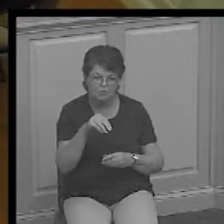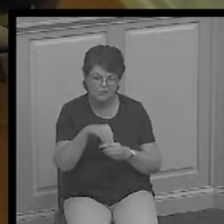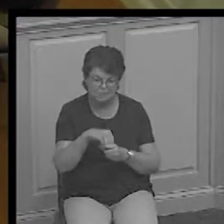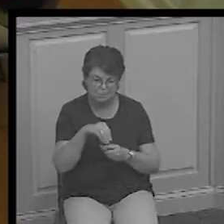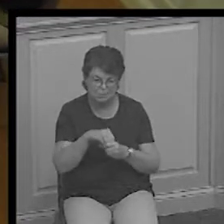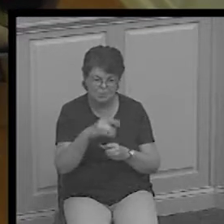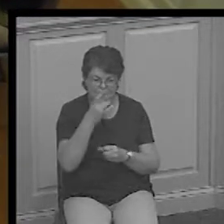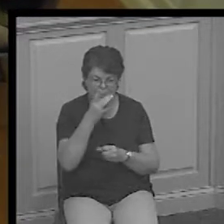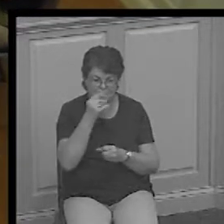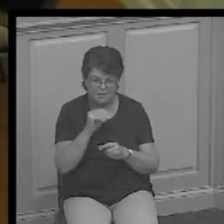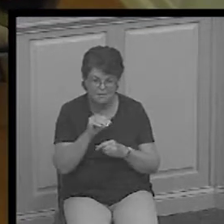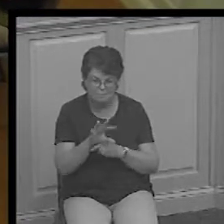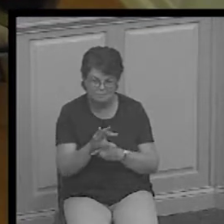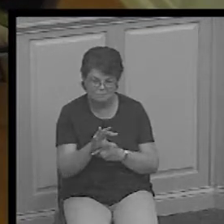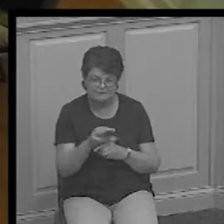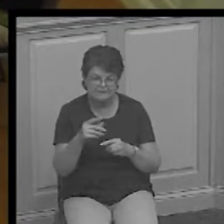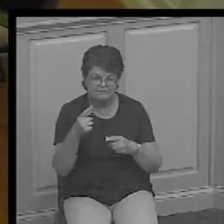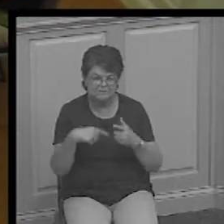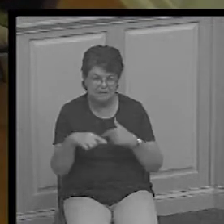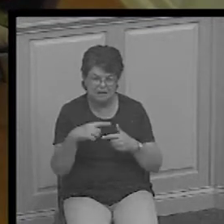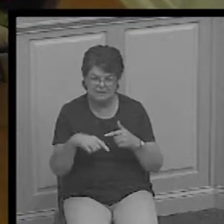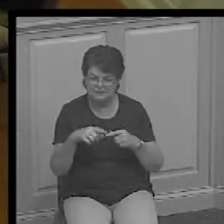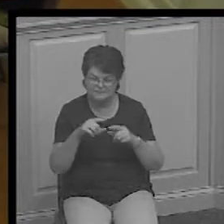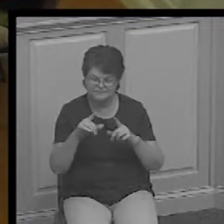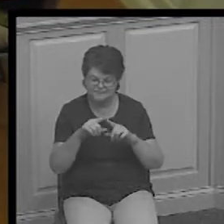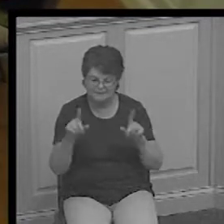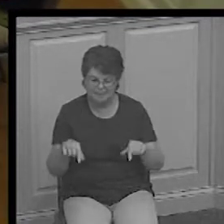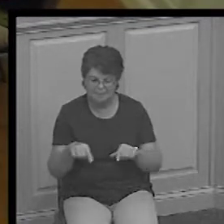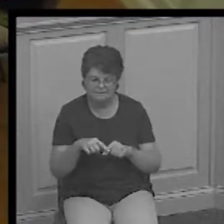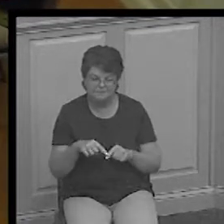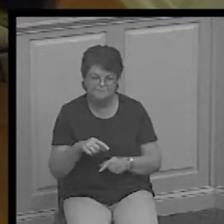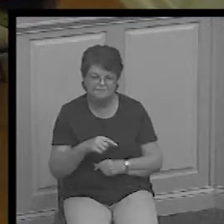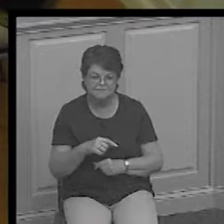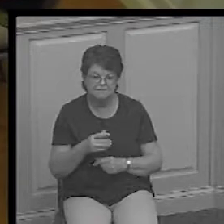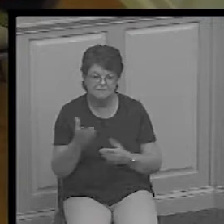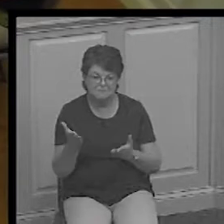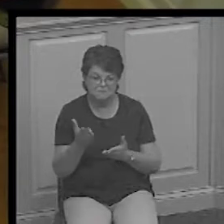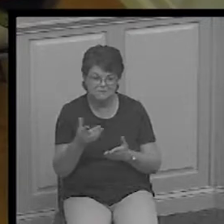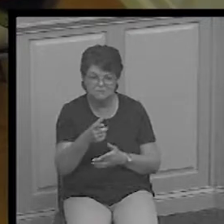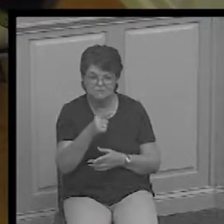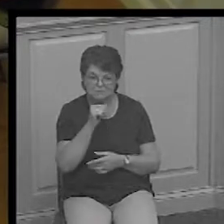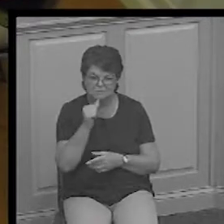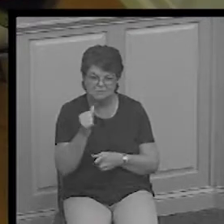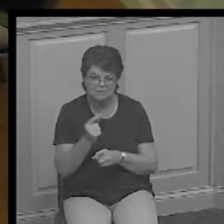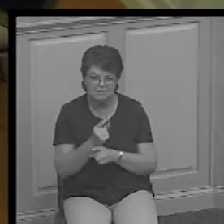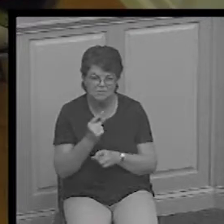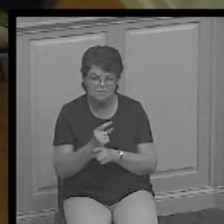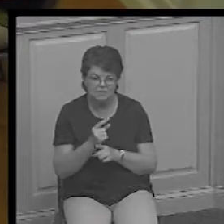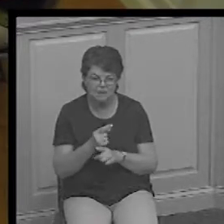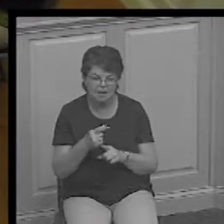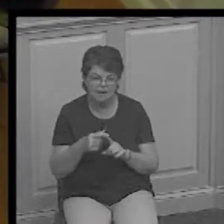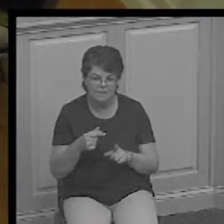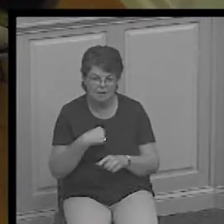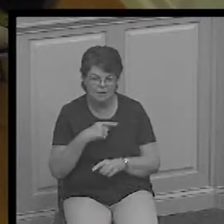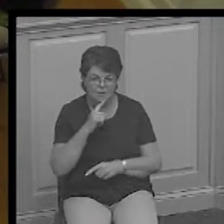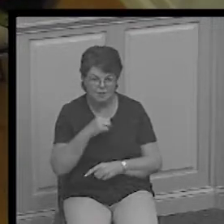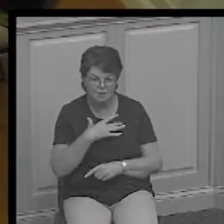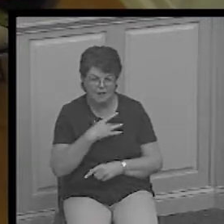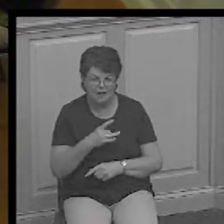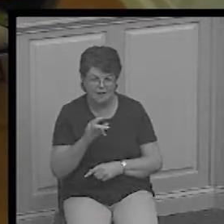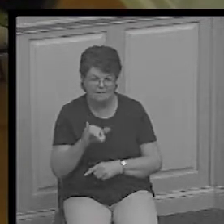internally lit signs, none, period. Here it says they're not appropriate, but we really like that